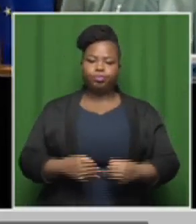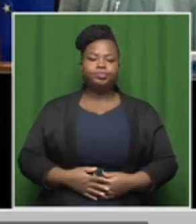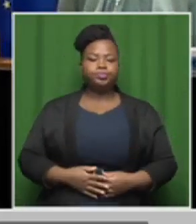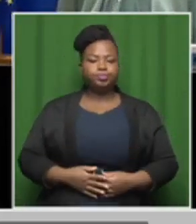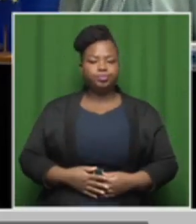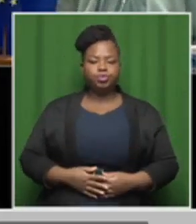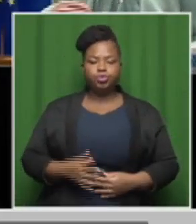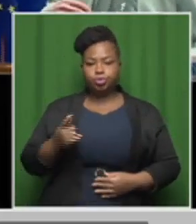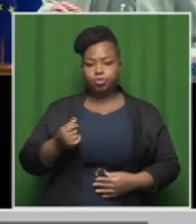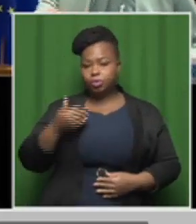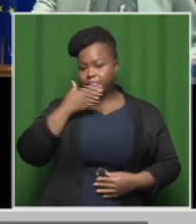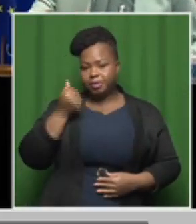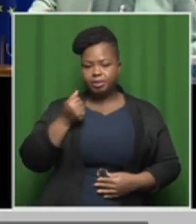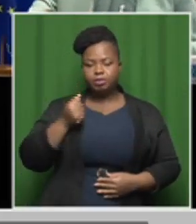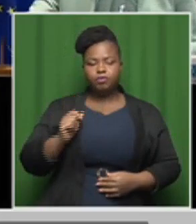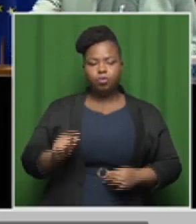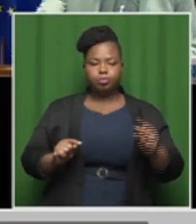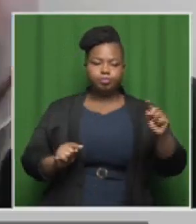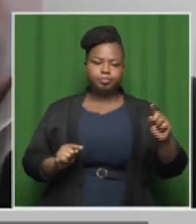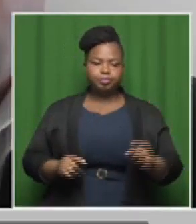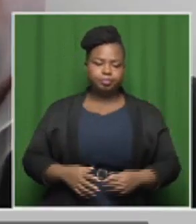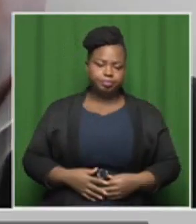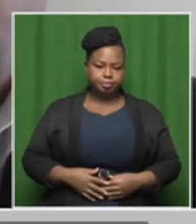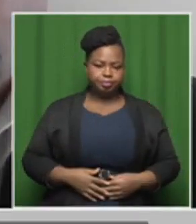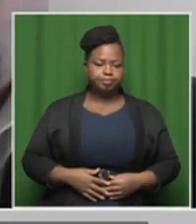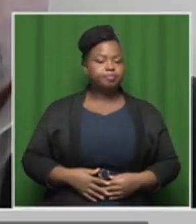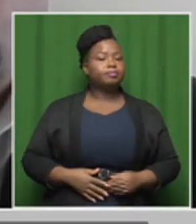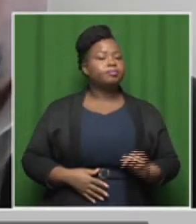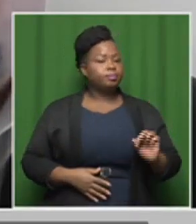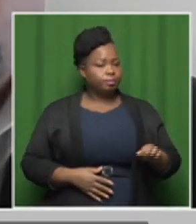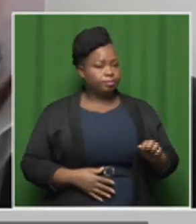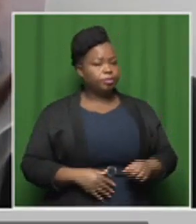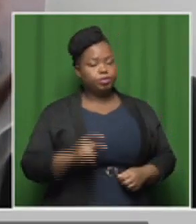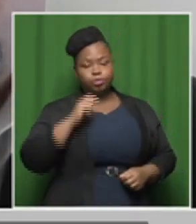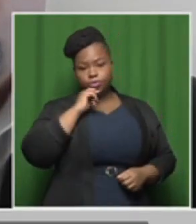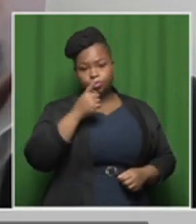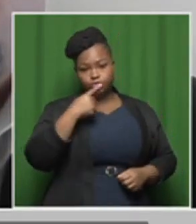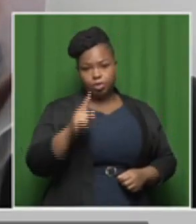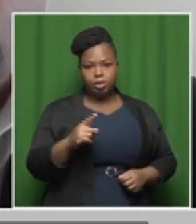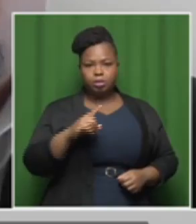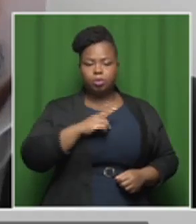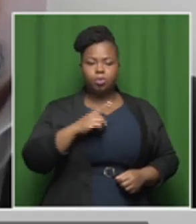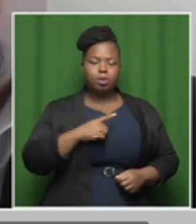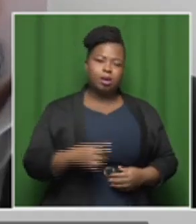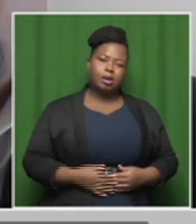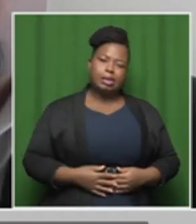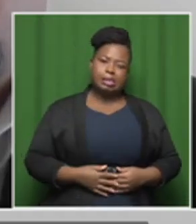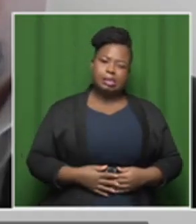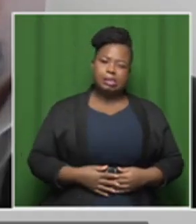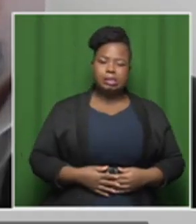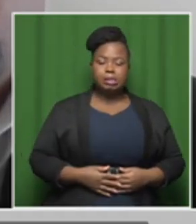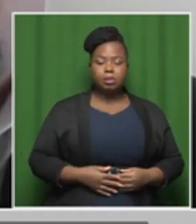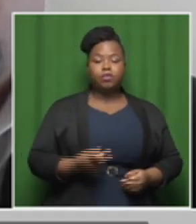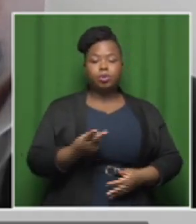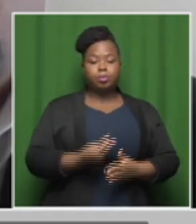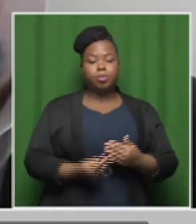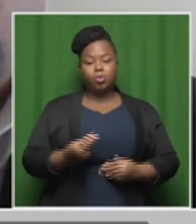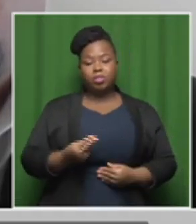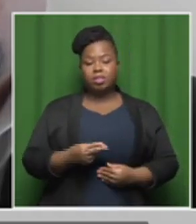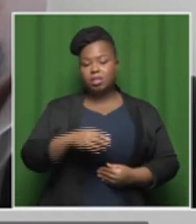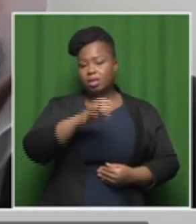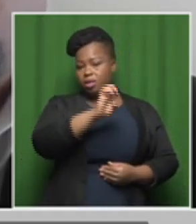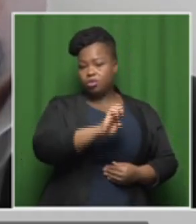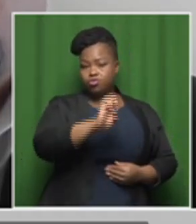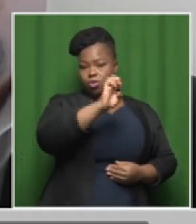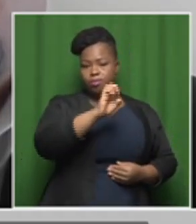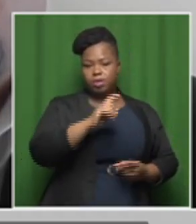do what's best for the two regions. And very importantly so, because I mean, I imagine that on both sides, as we see